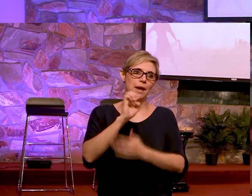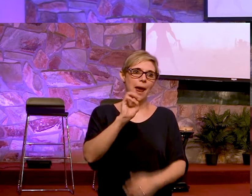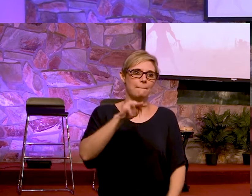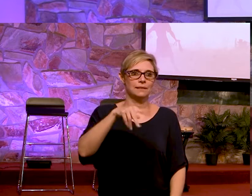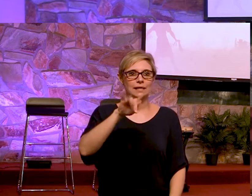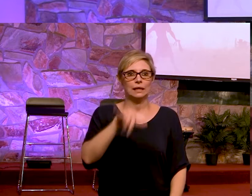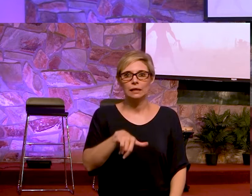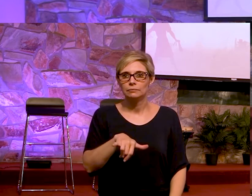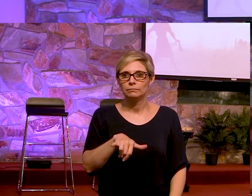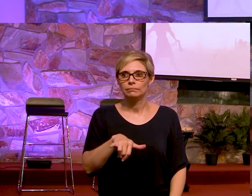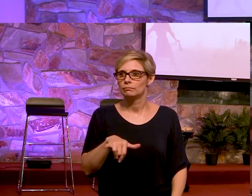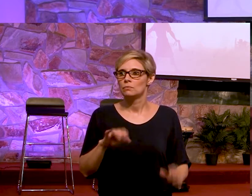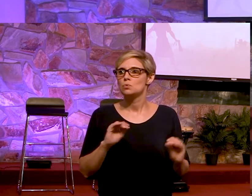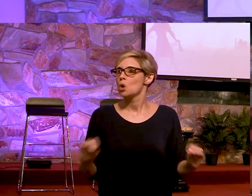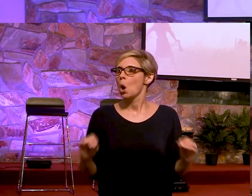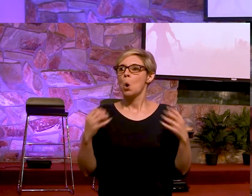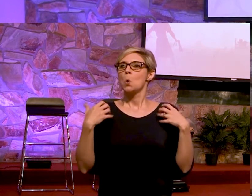forward.